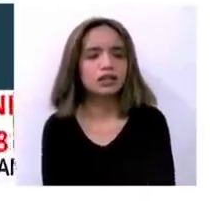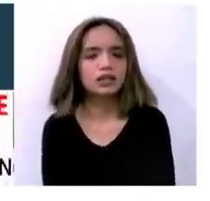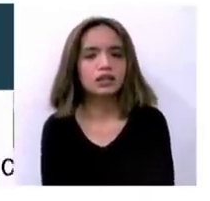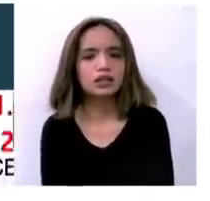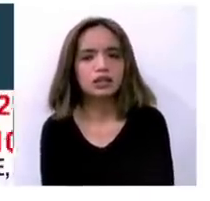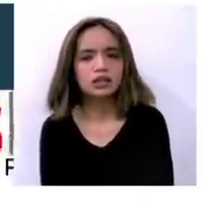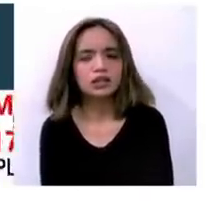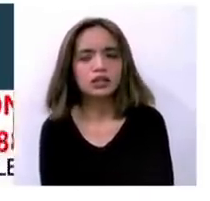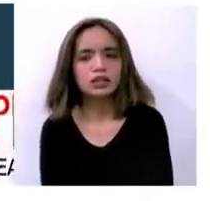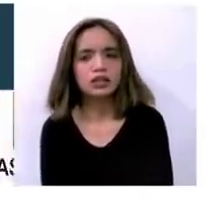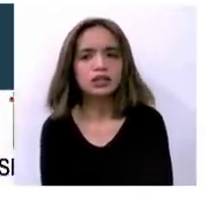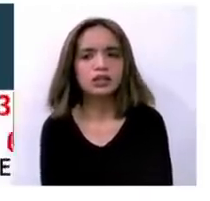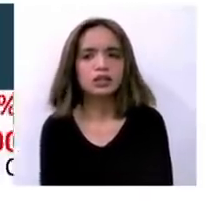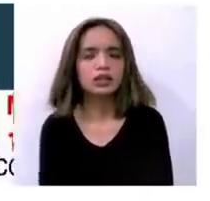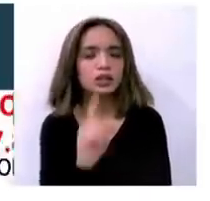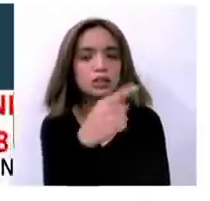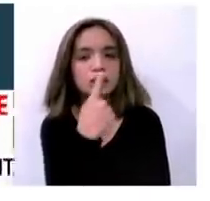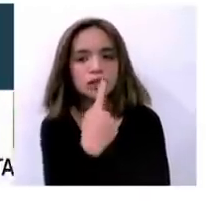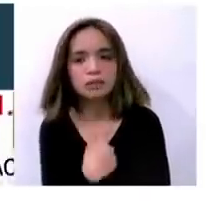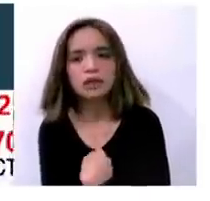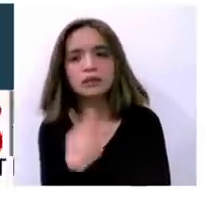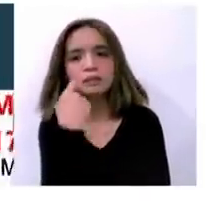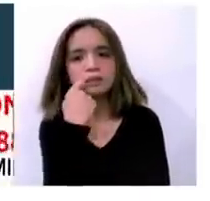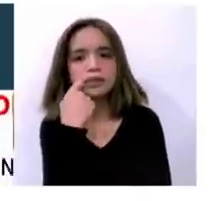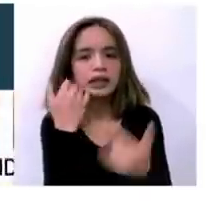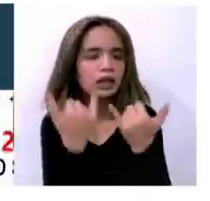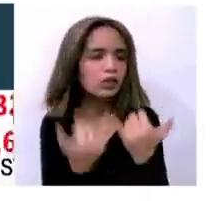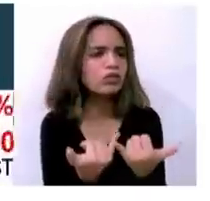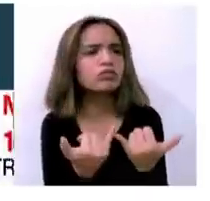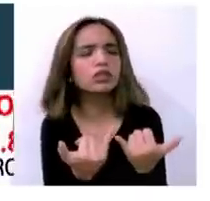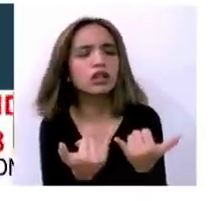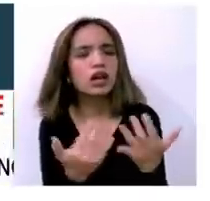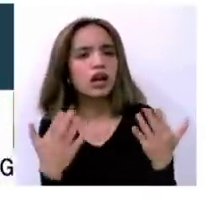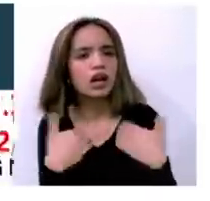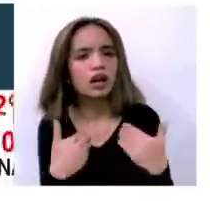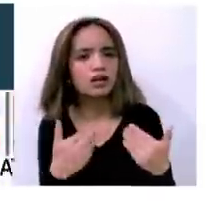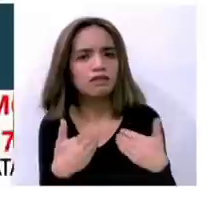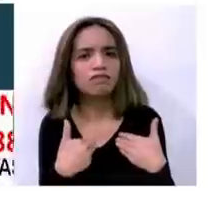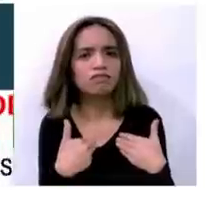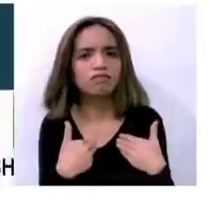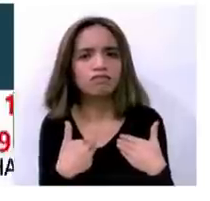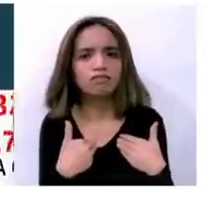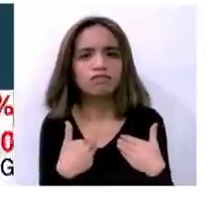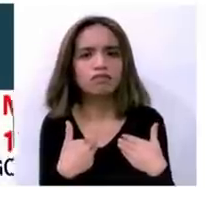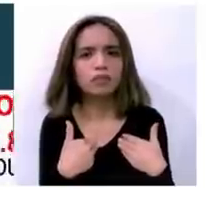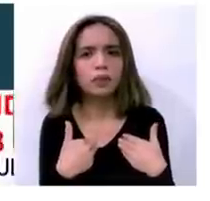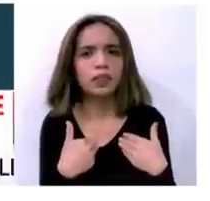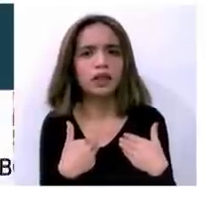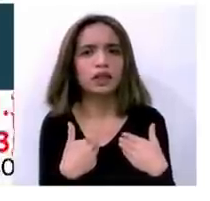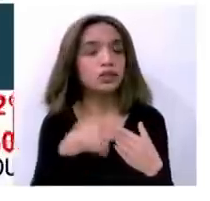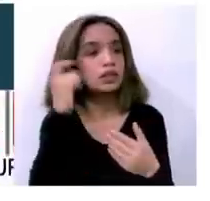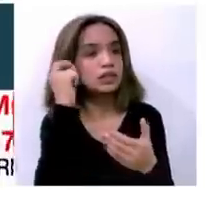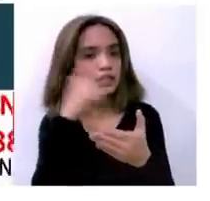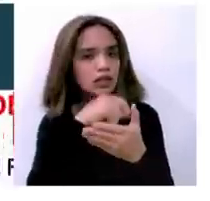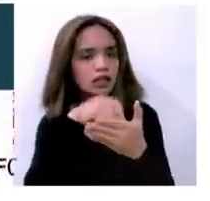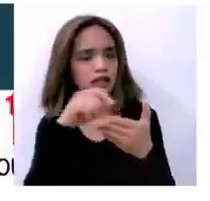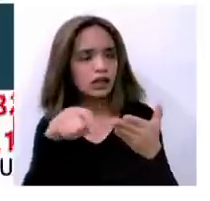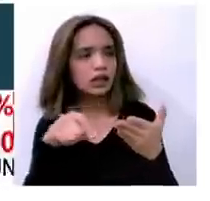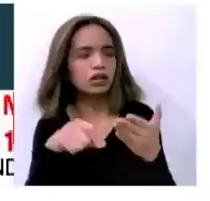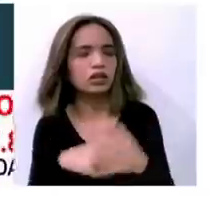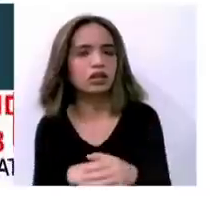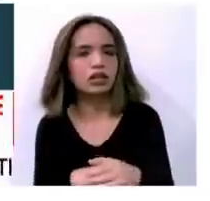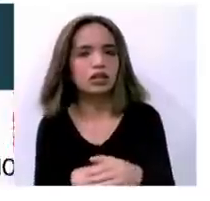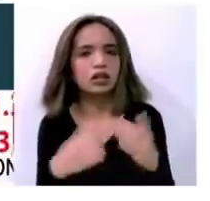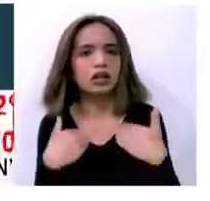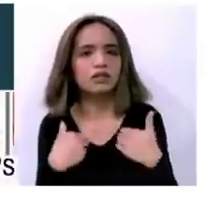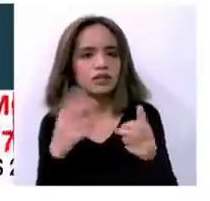Mr. Banayo, based on your statements this afternoon, that there was a point wherein the secretary was serving two